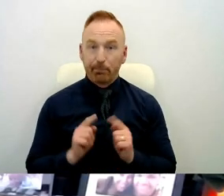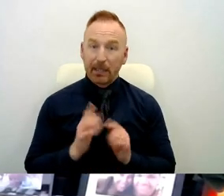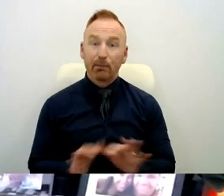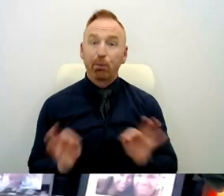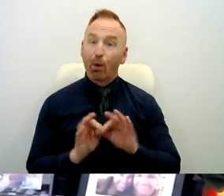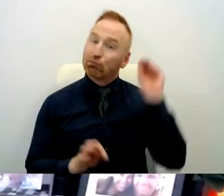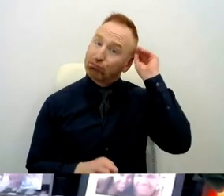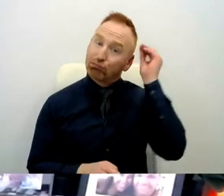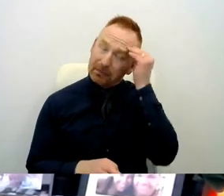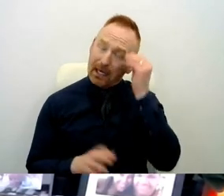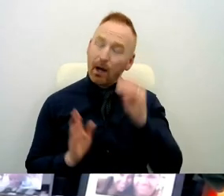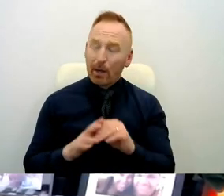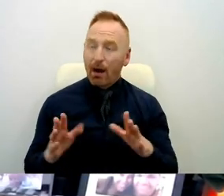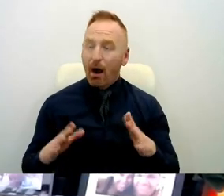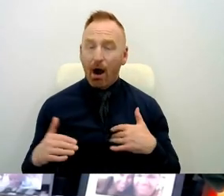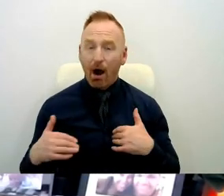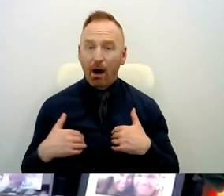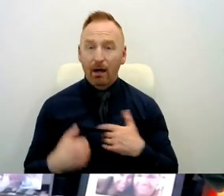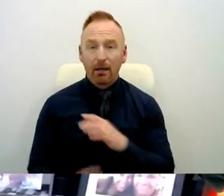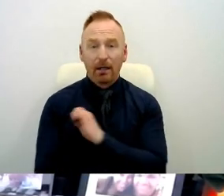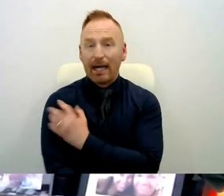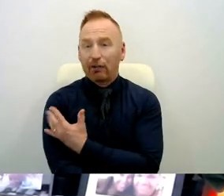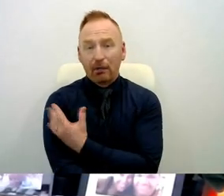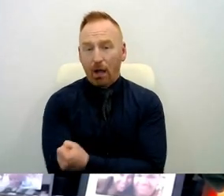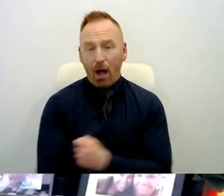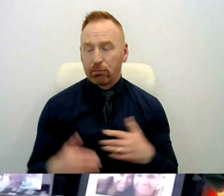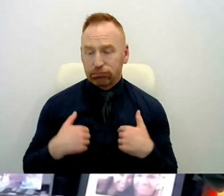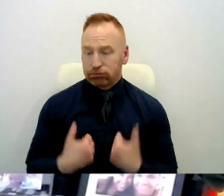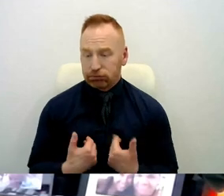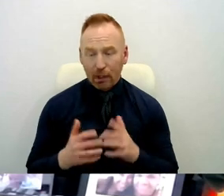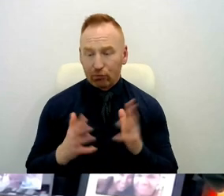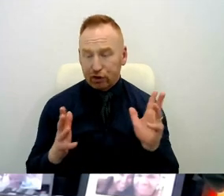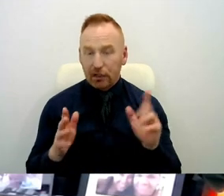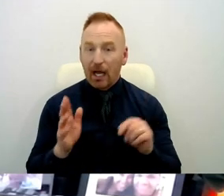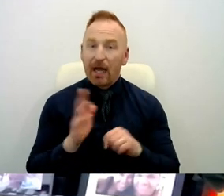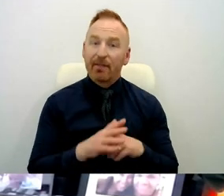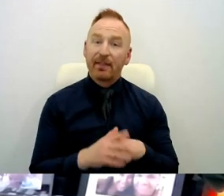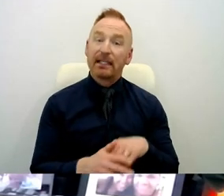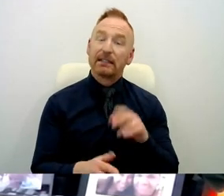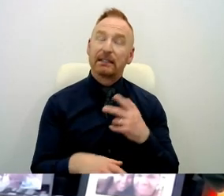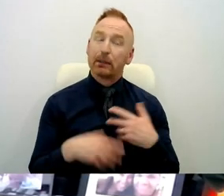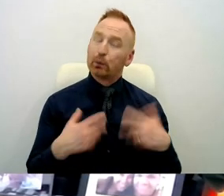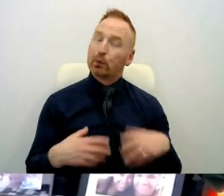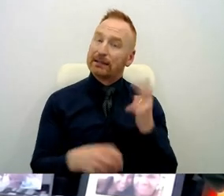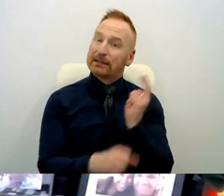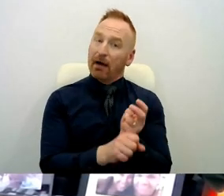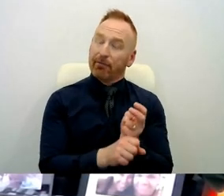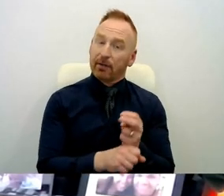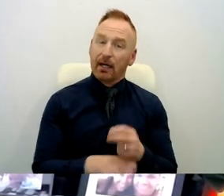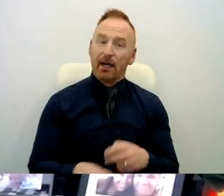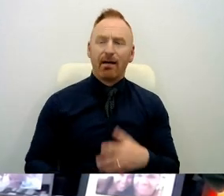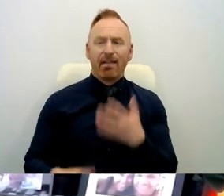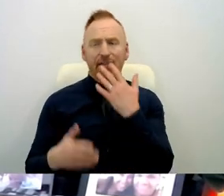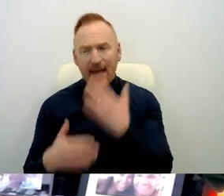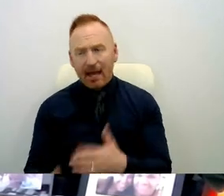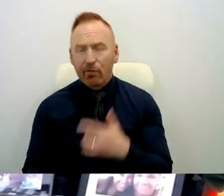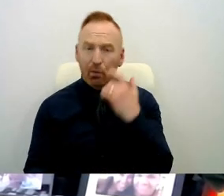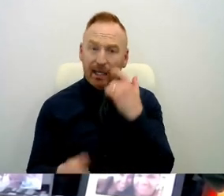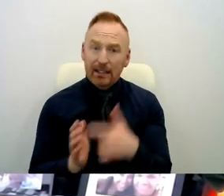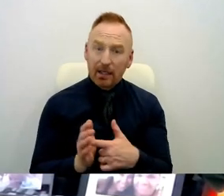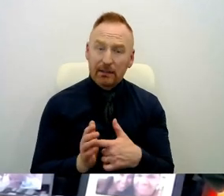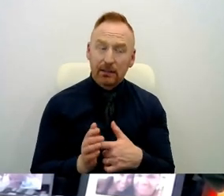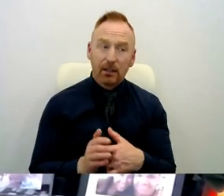we're exhausted, we're tired, and this work is tough work. So thank you for acknowledging that, because it's